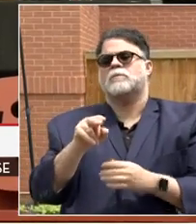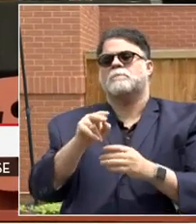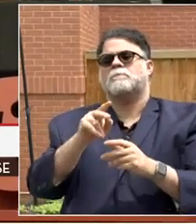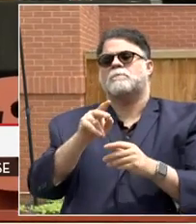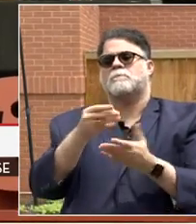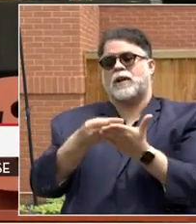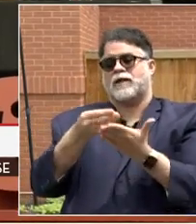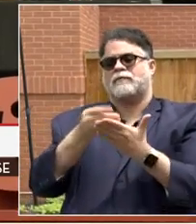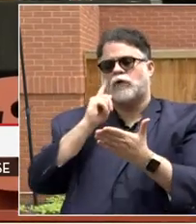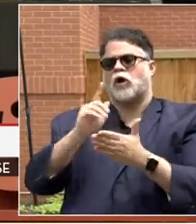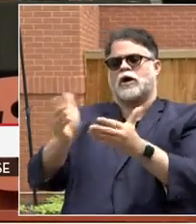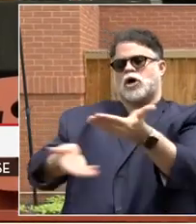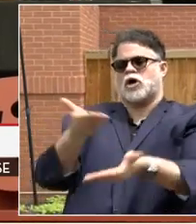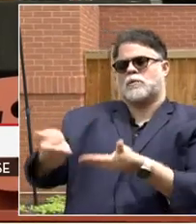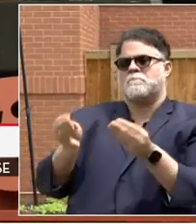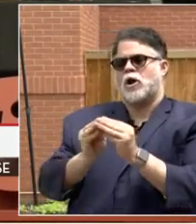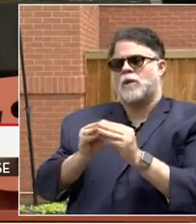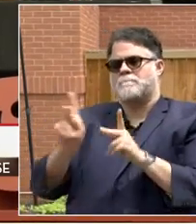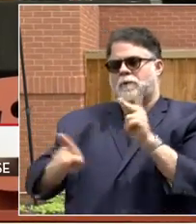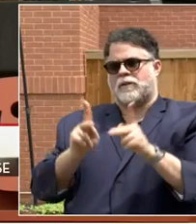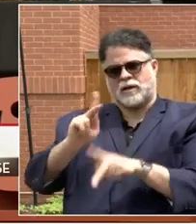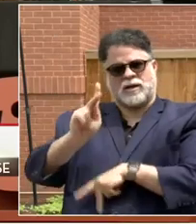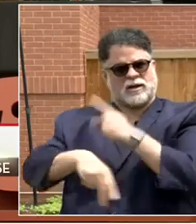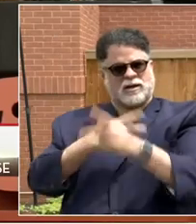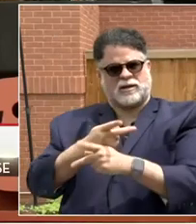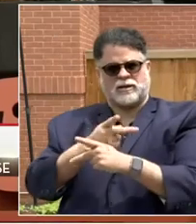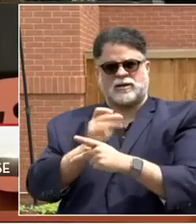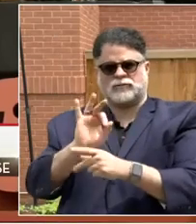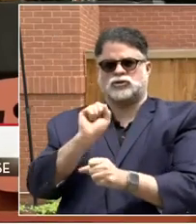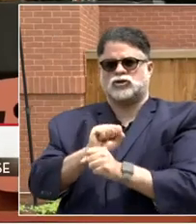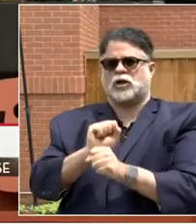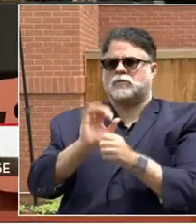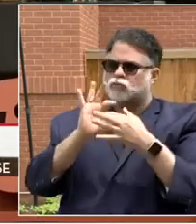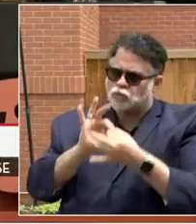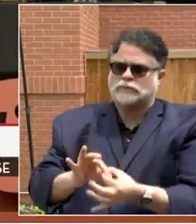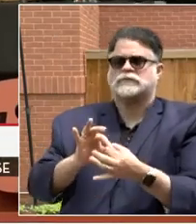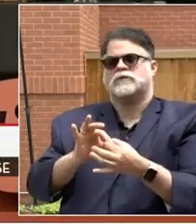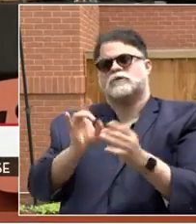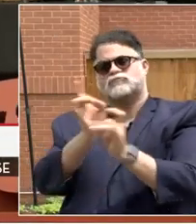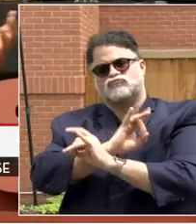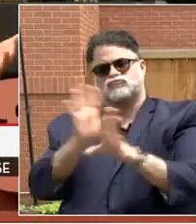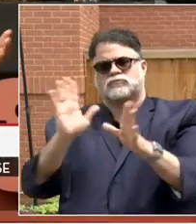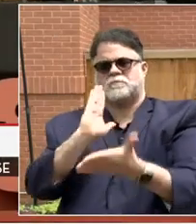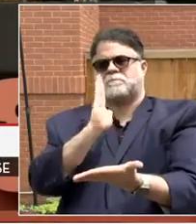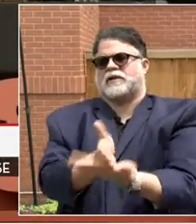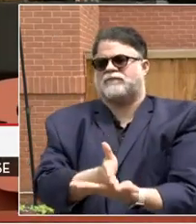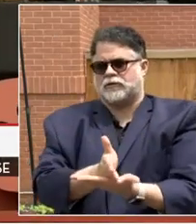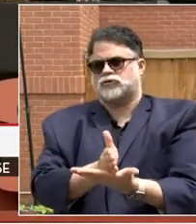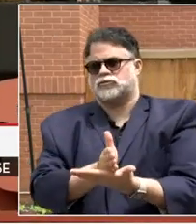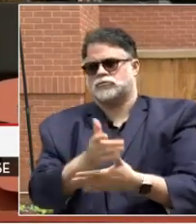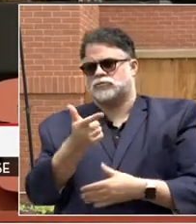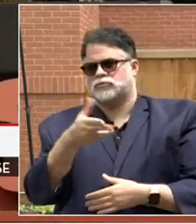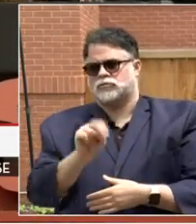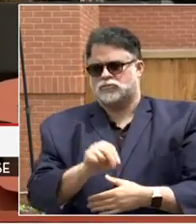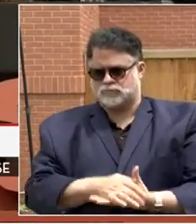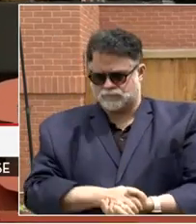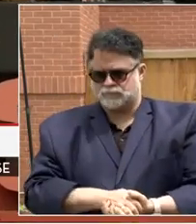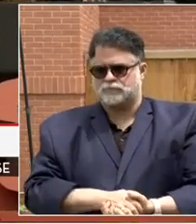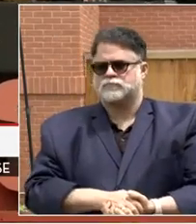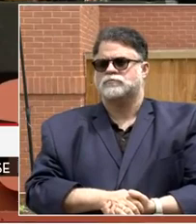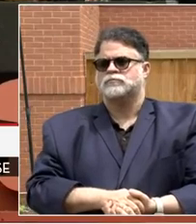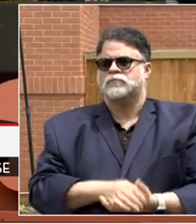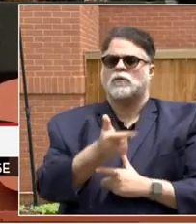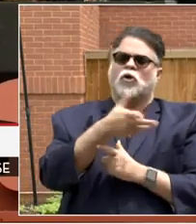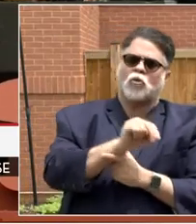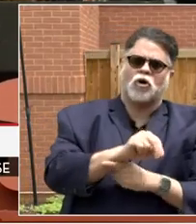violence interruption work. We take this very seriously, as I'm pretty sure you can see and you can glean from what Mo